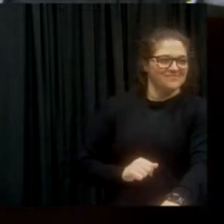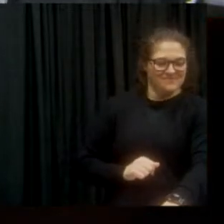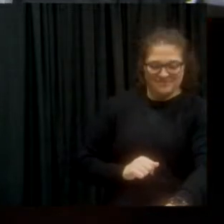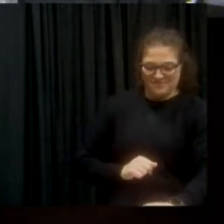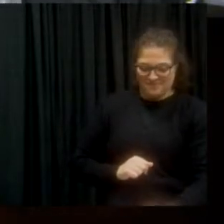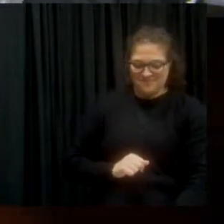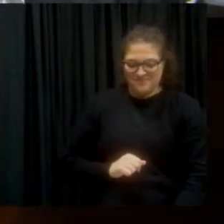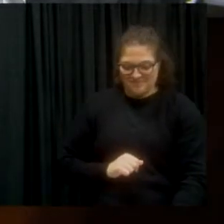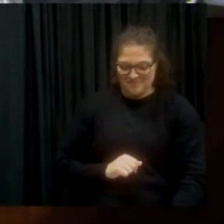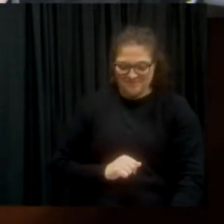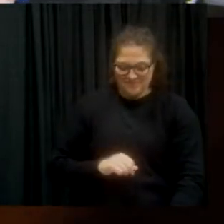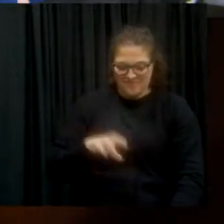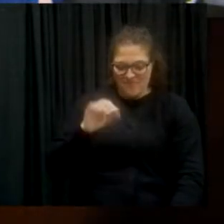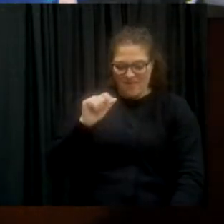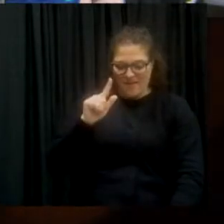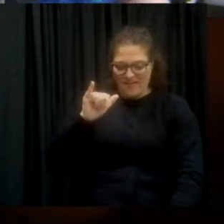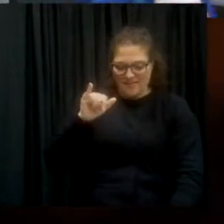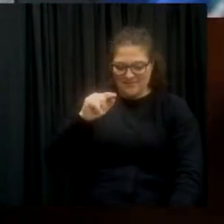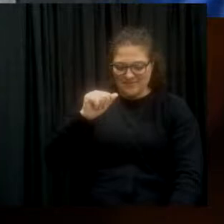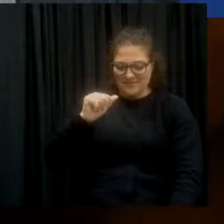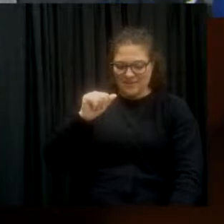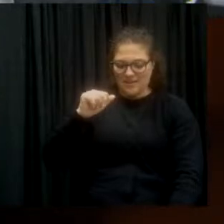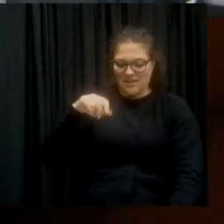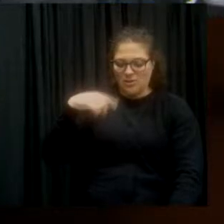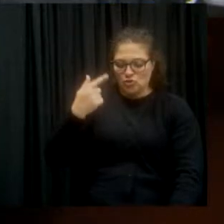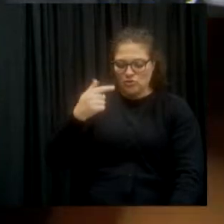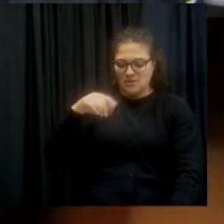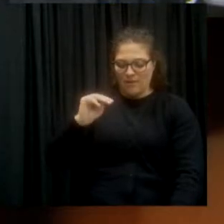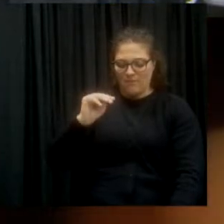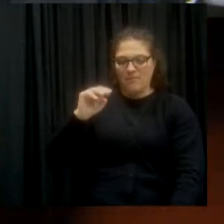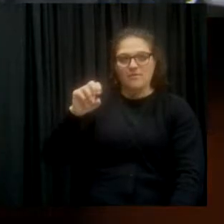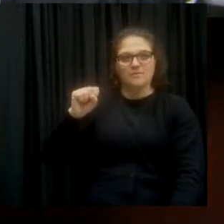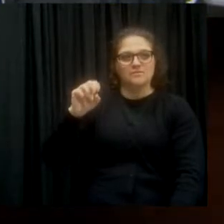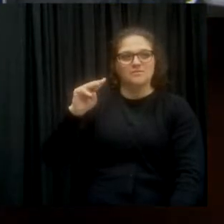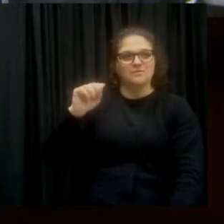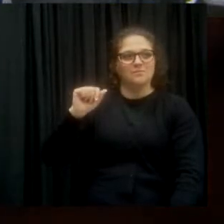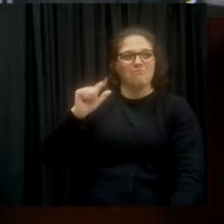Yes. Alyssa G. M. Smallwood.